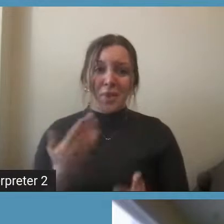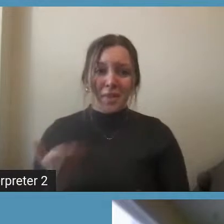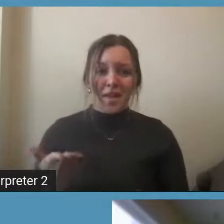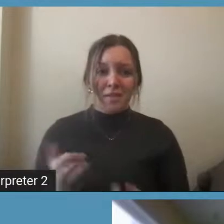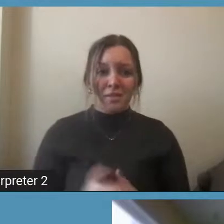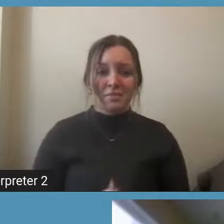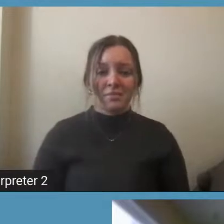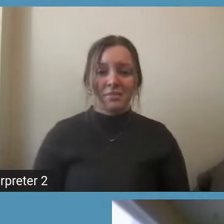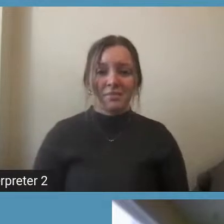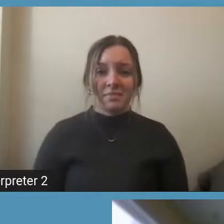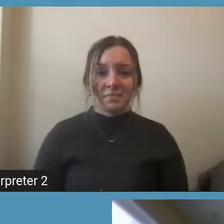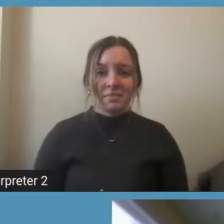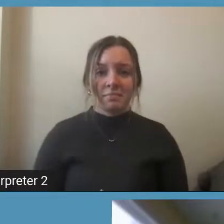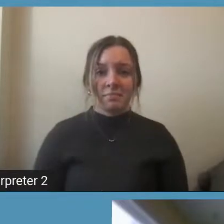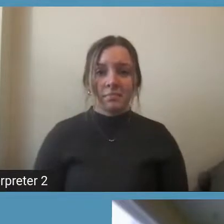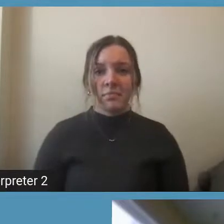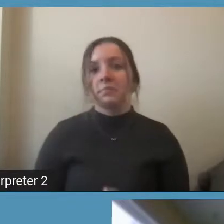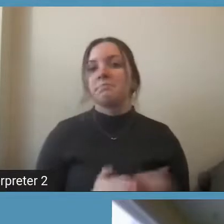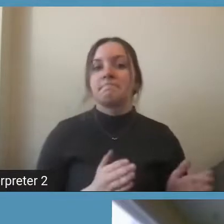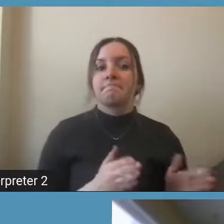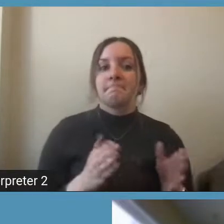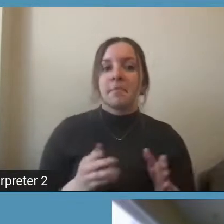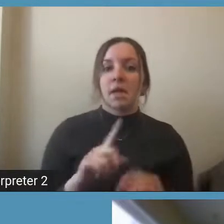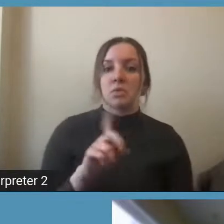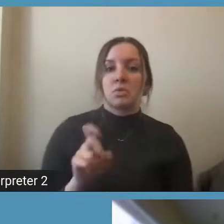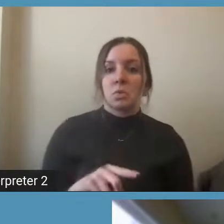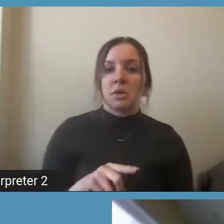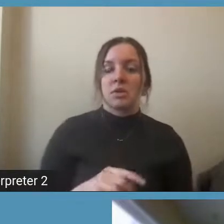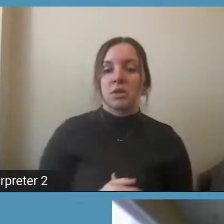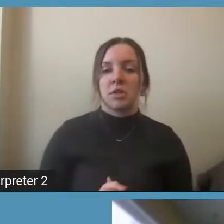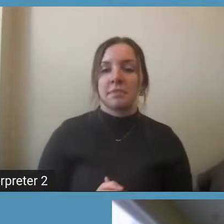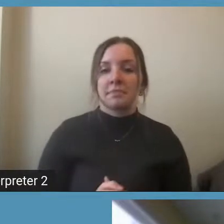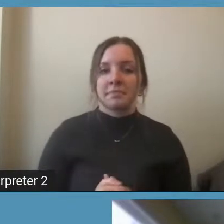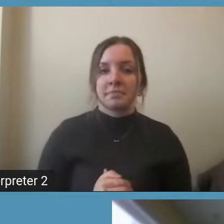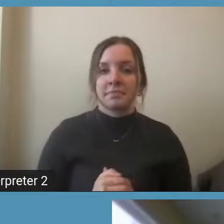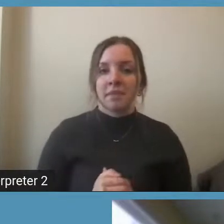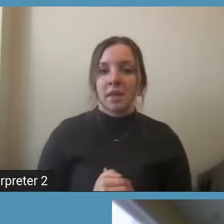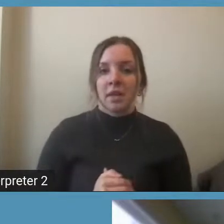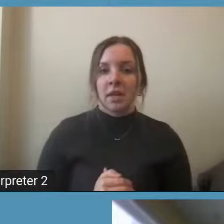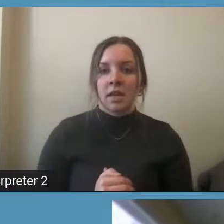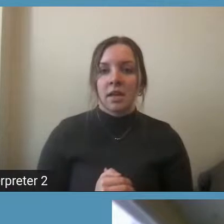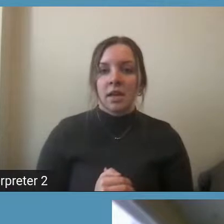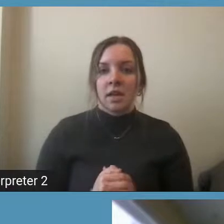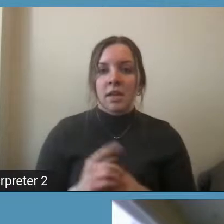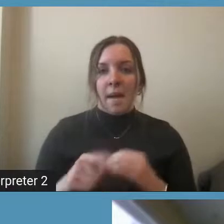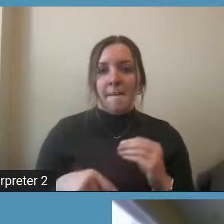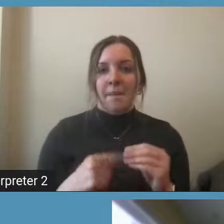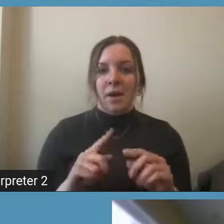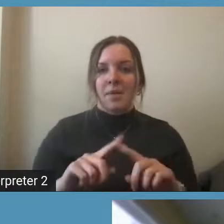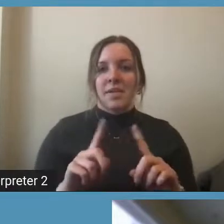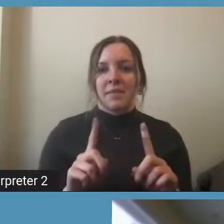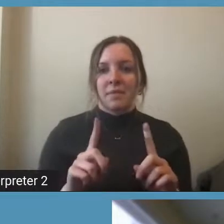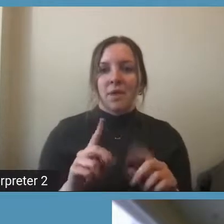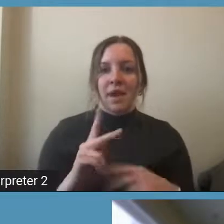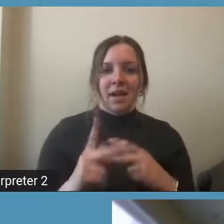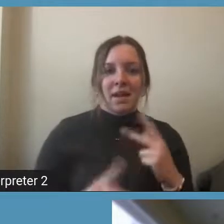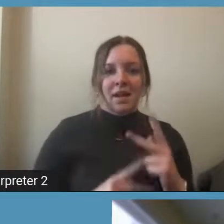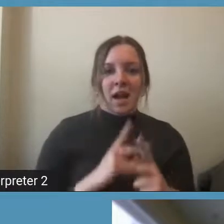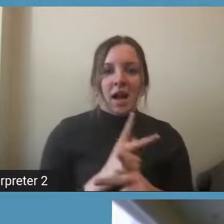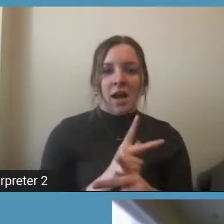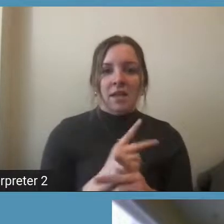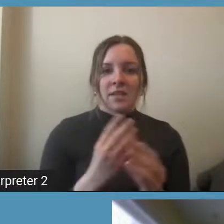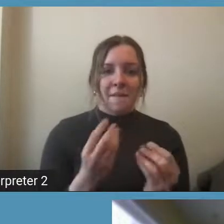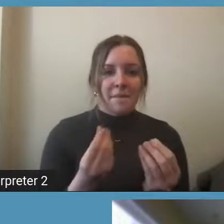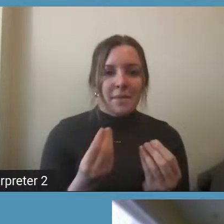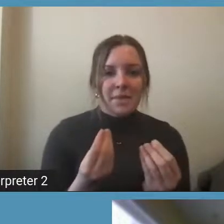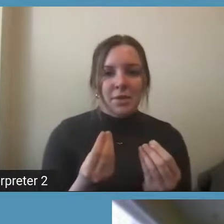Questions has to do with the materials and types of surfaces that are maybe are some better than others for scanning. Are there some that are just